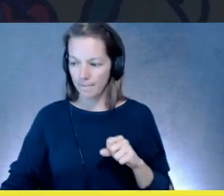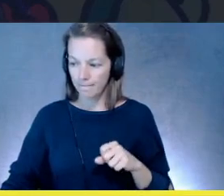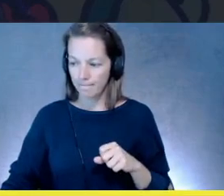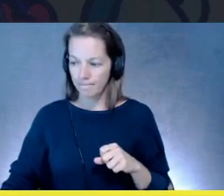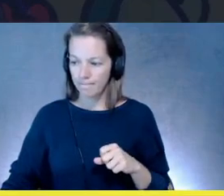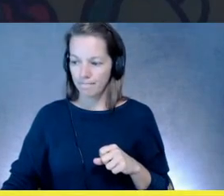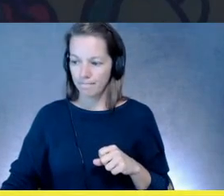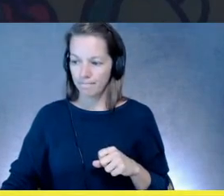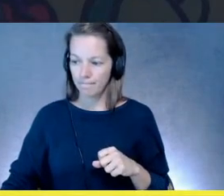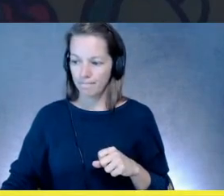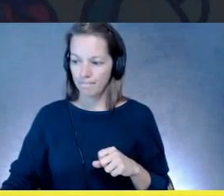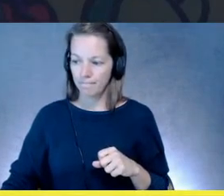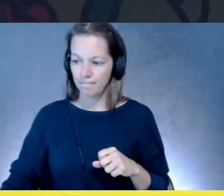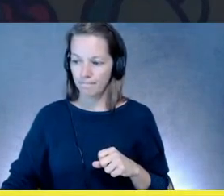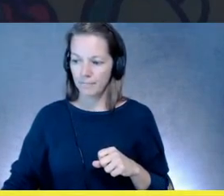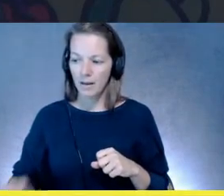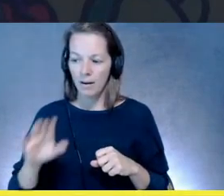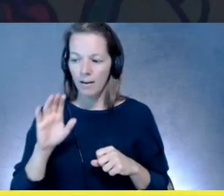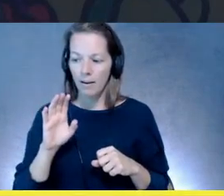it seems